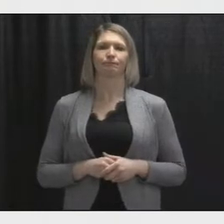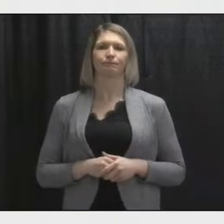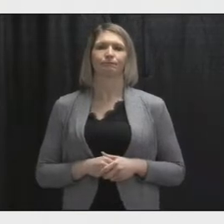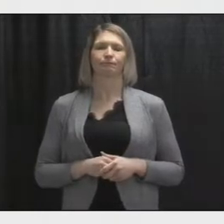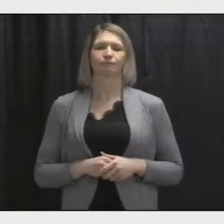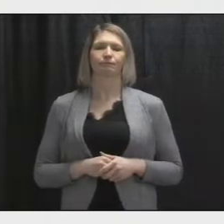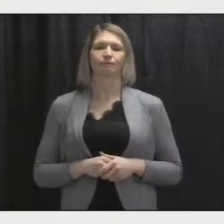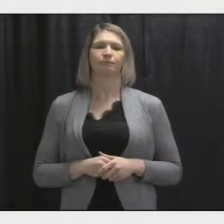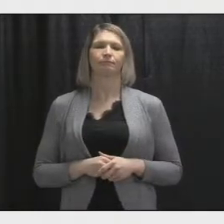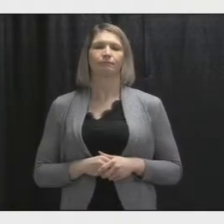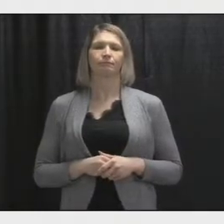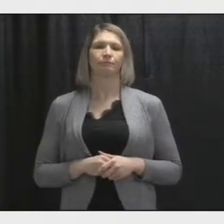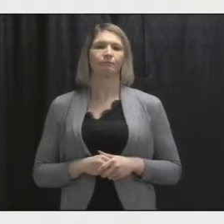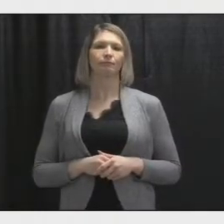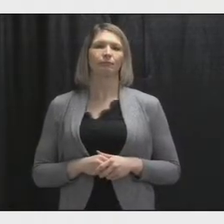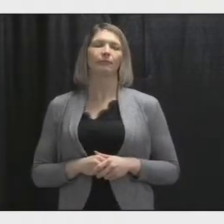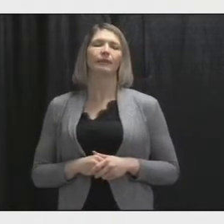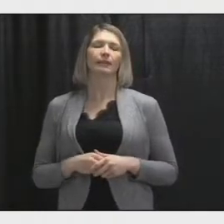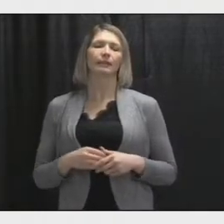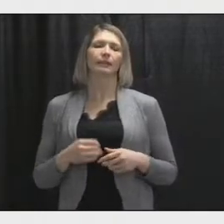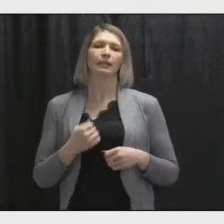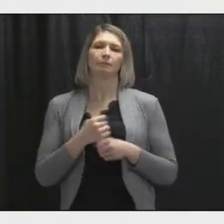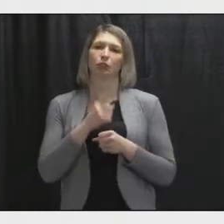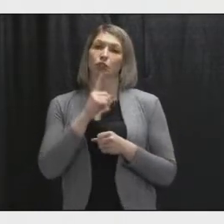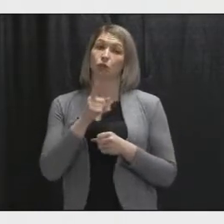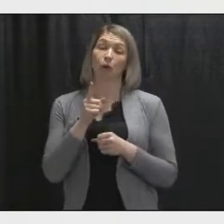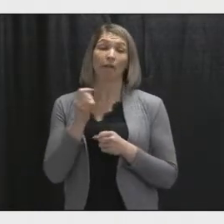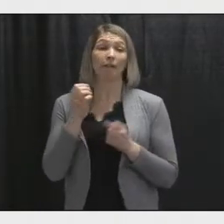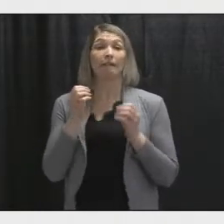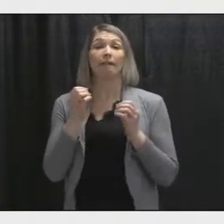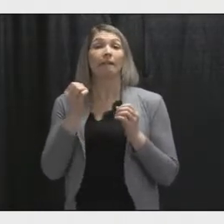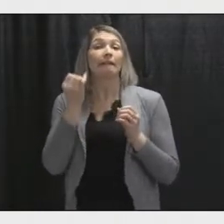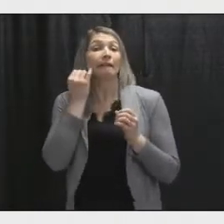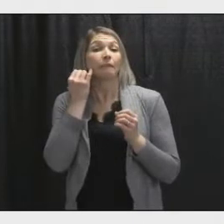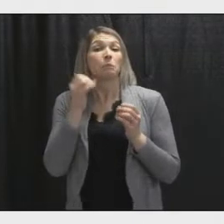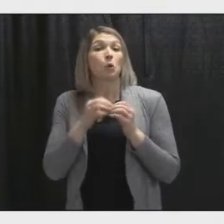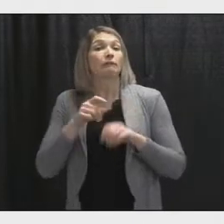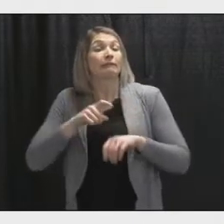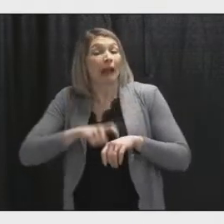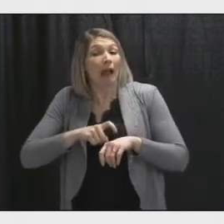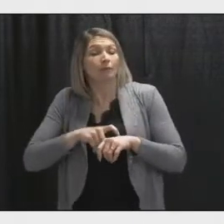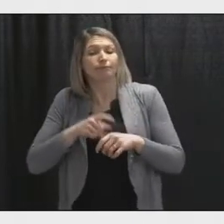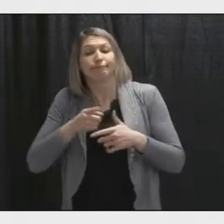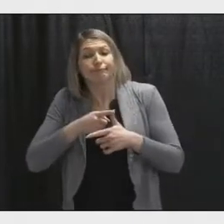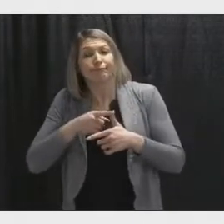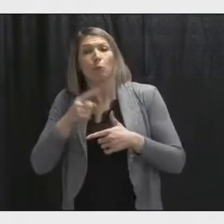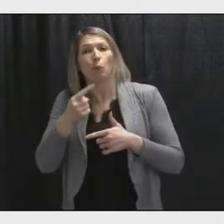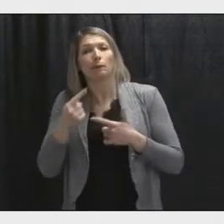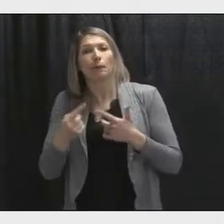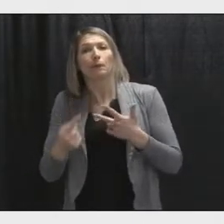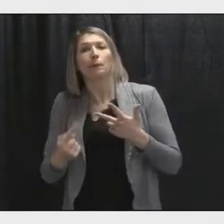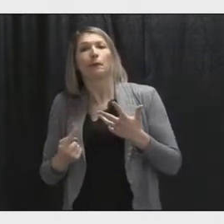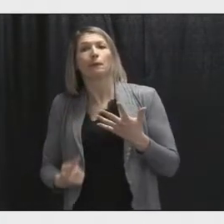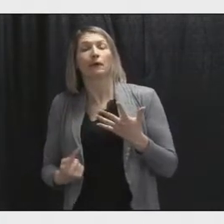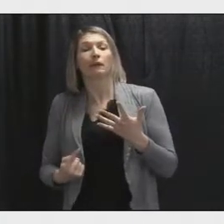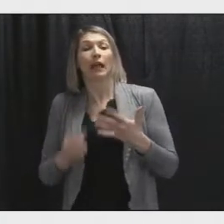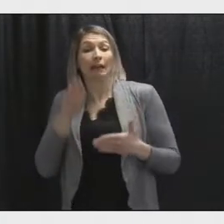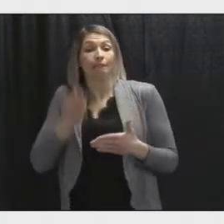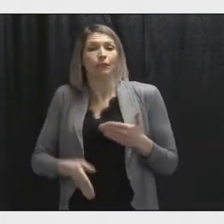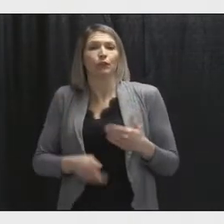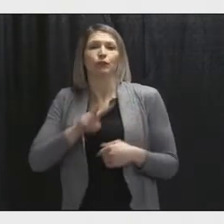this, should time permit, reporters will be individually asked for single questions. This call will end at 2:59 p.m., and further